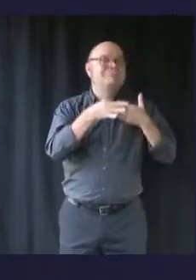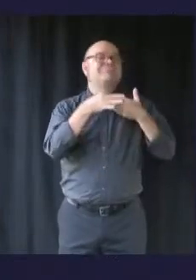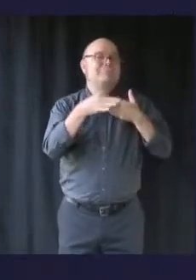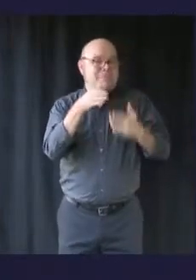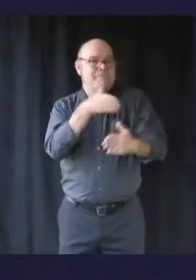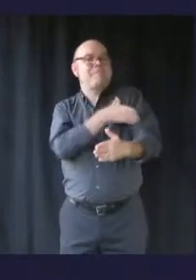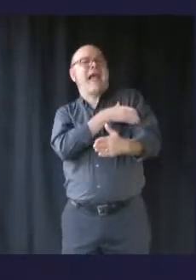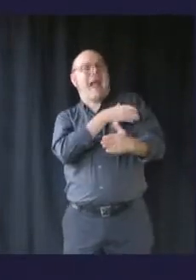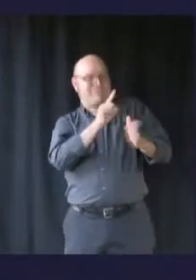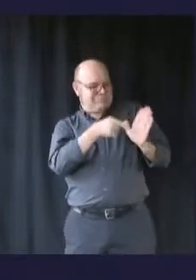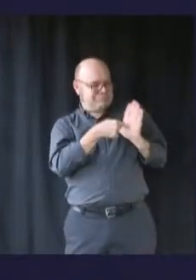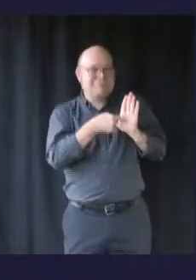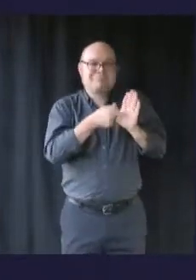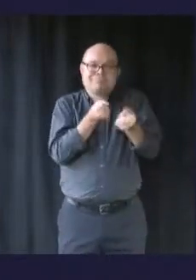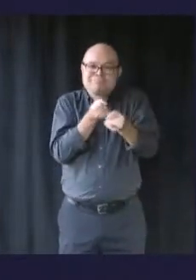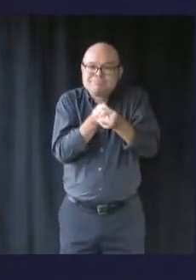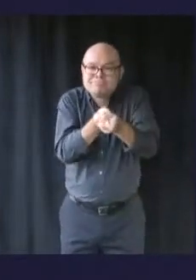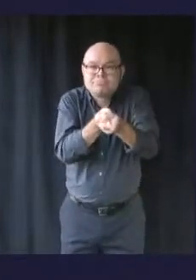our power.